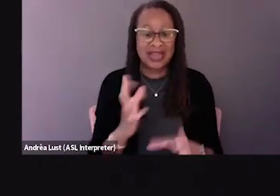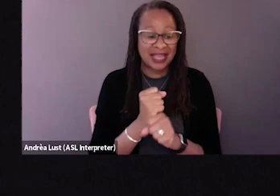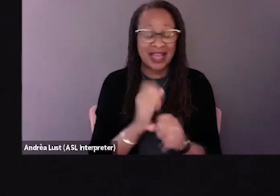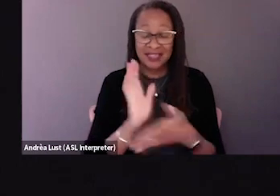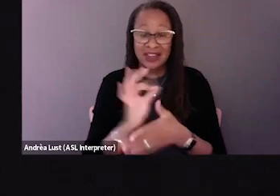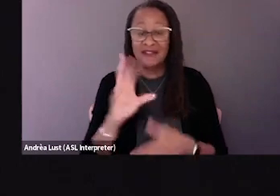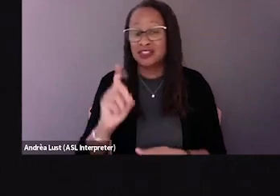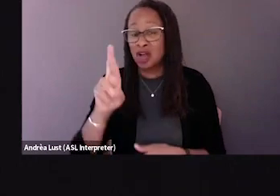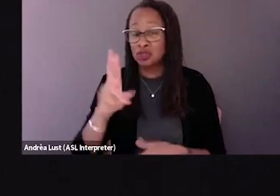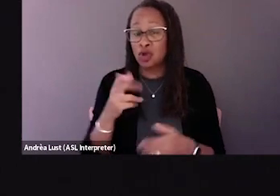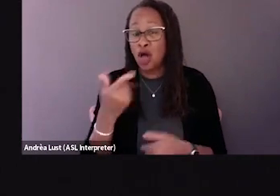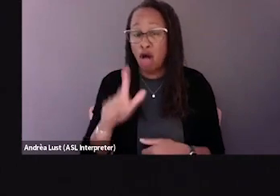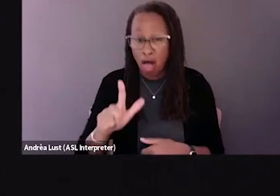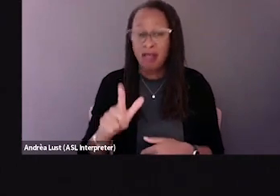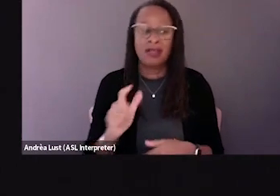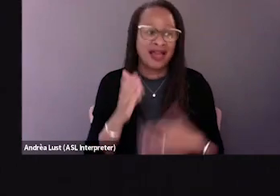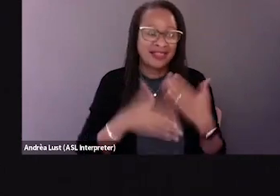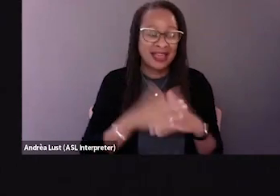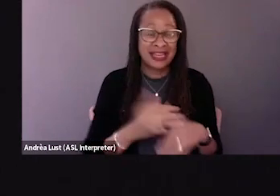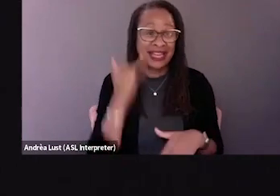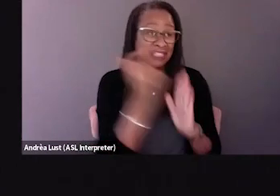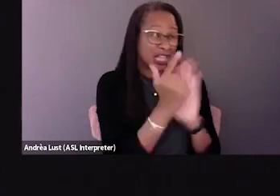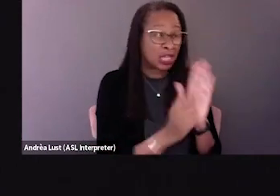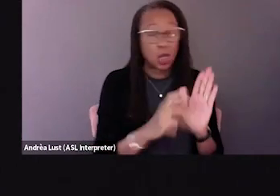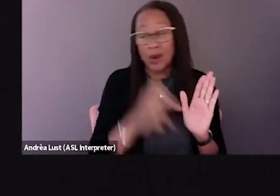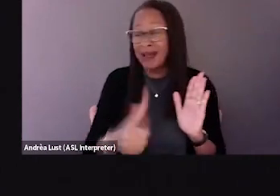says, whether this is legal or illegal, I have no